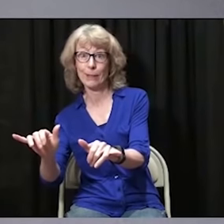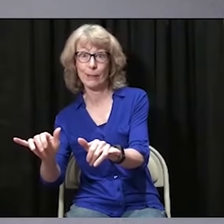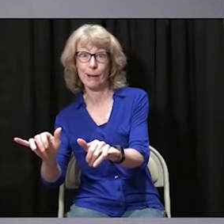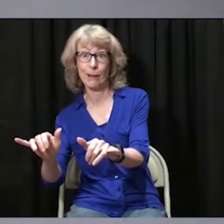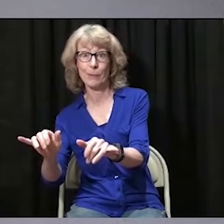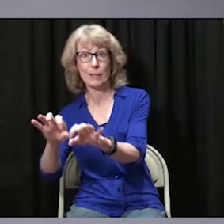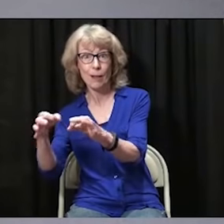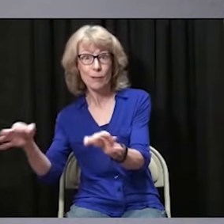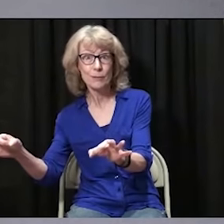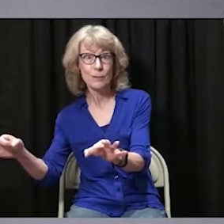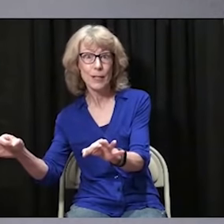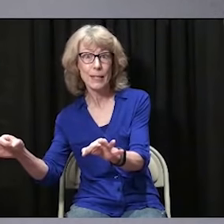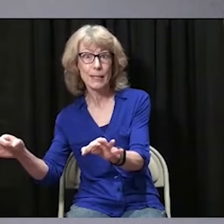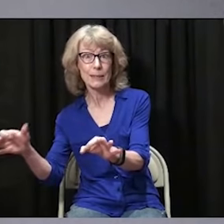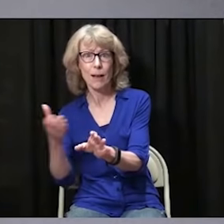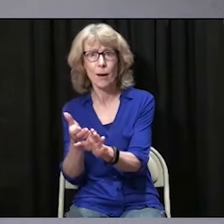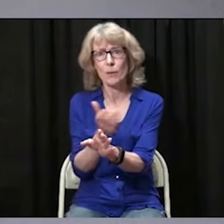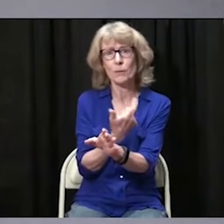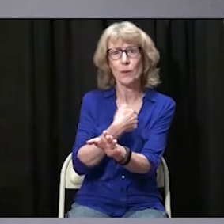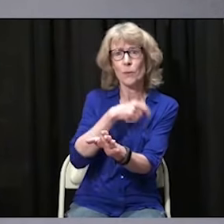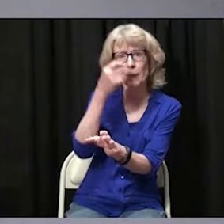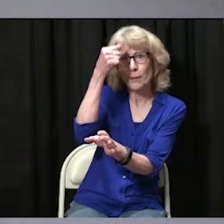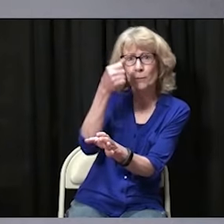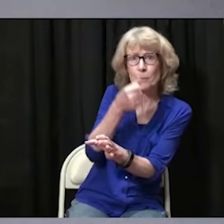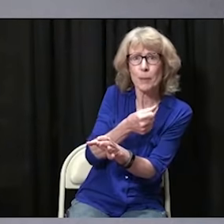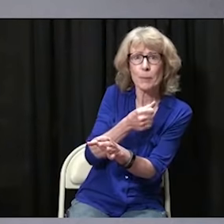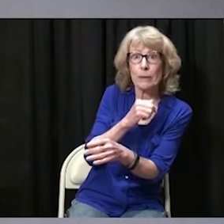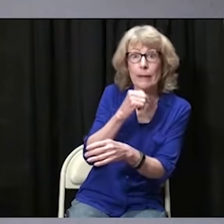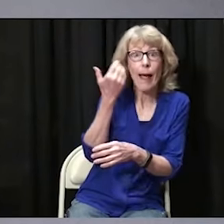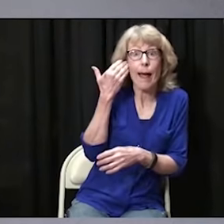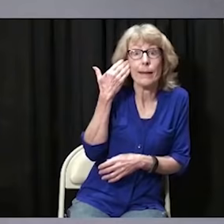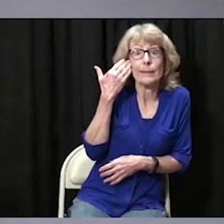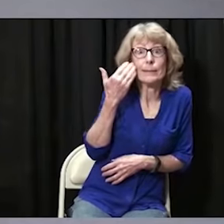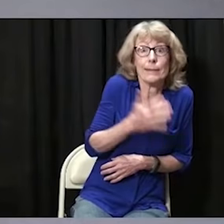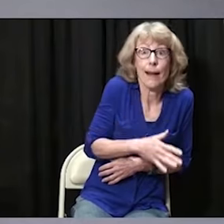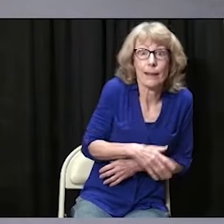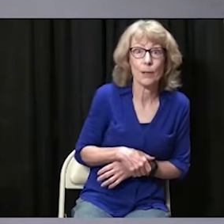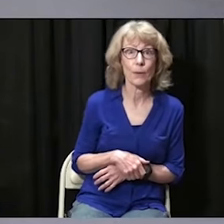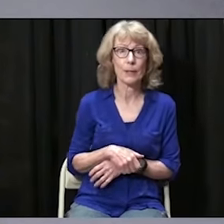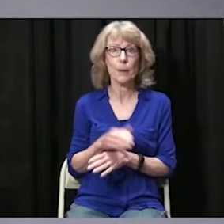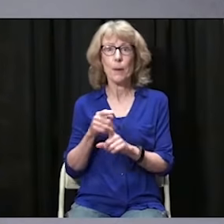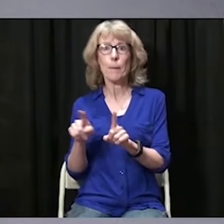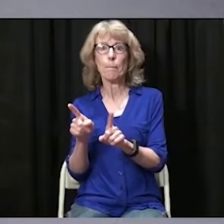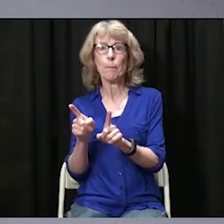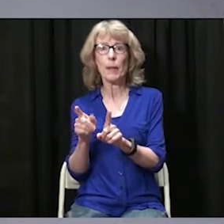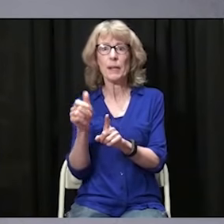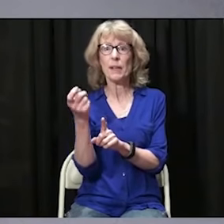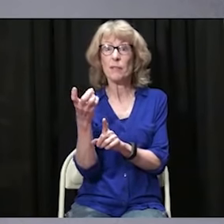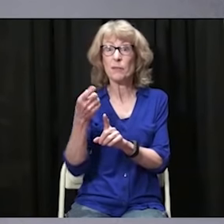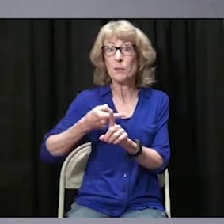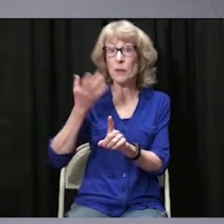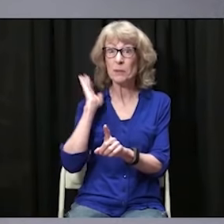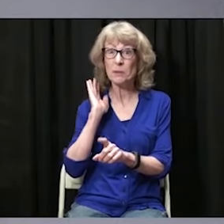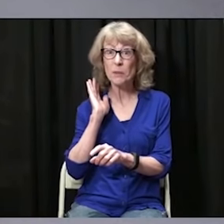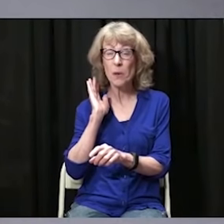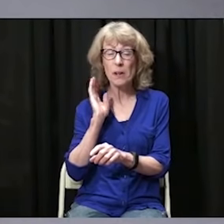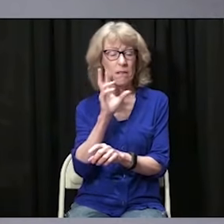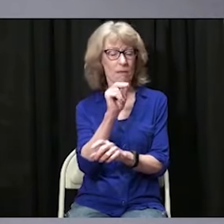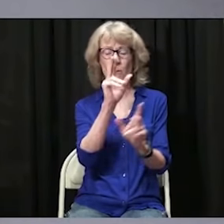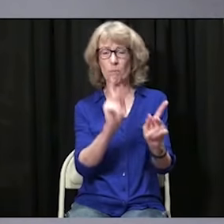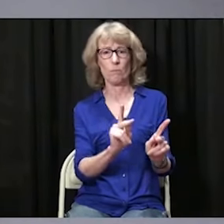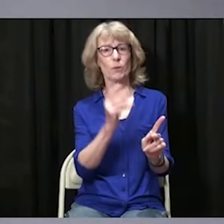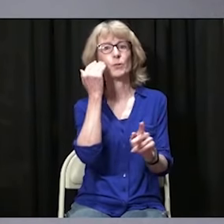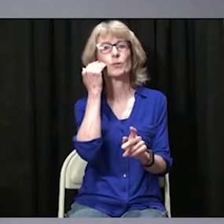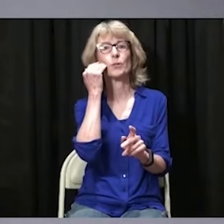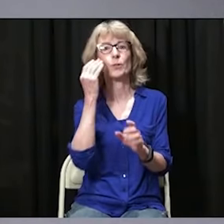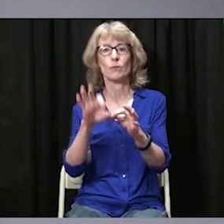at which we didn't know that phrase. Well, the truth is, just a few months ago, nobody knew what that phrase was.